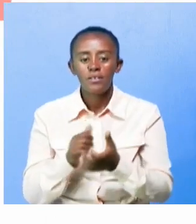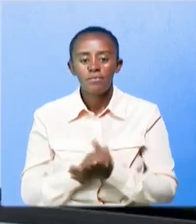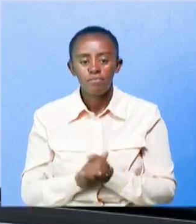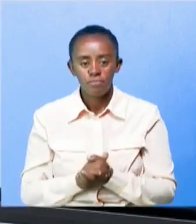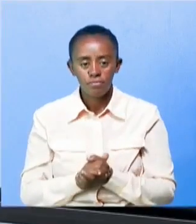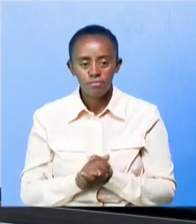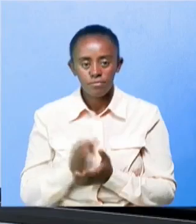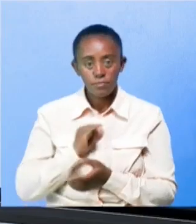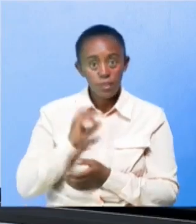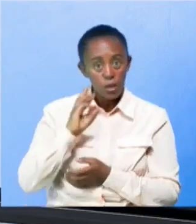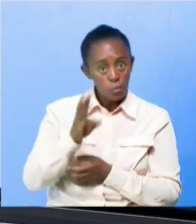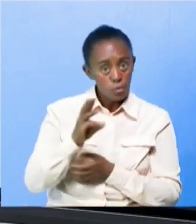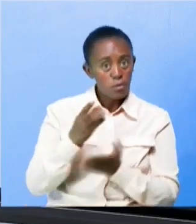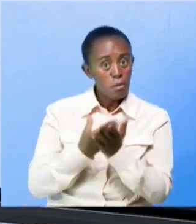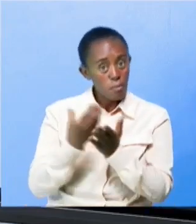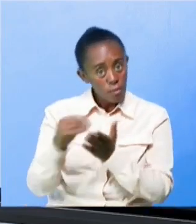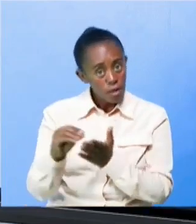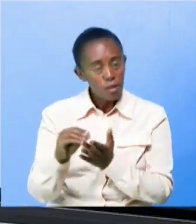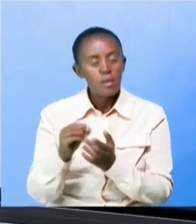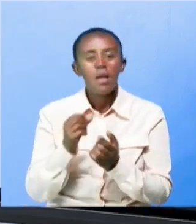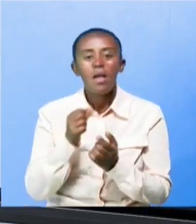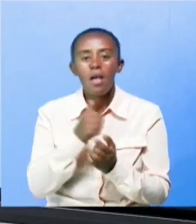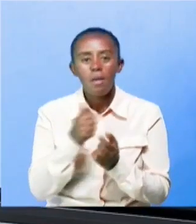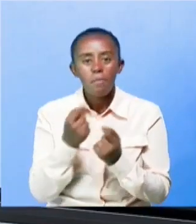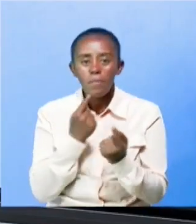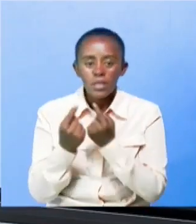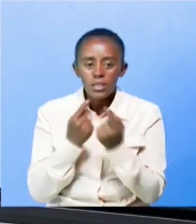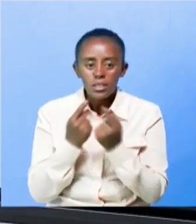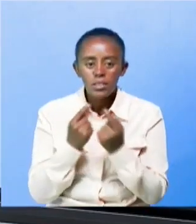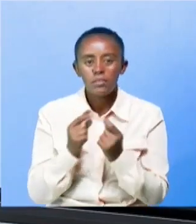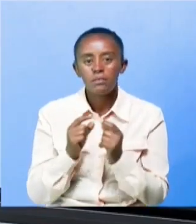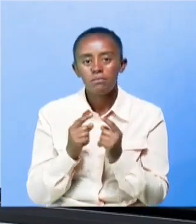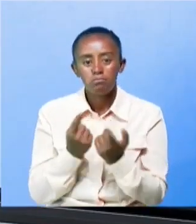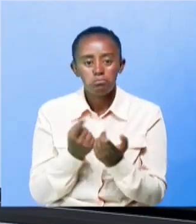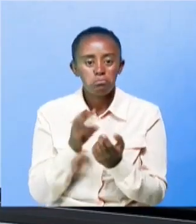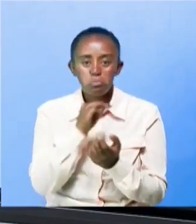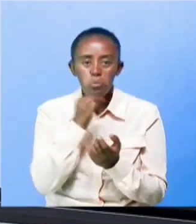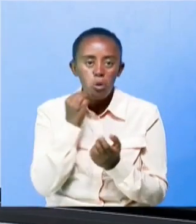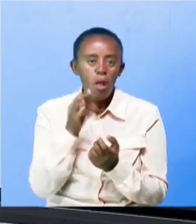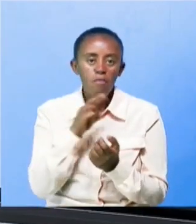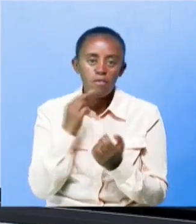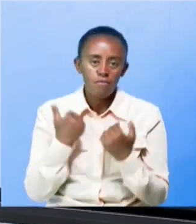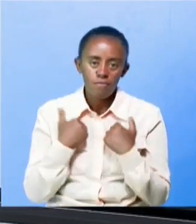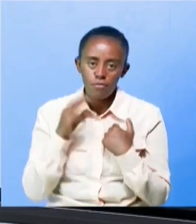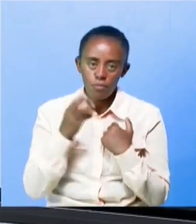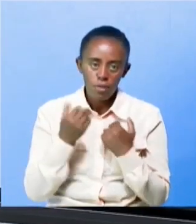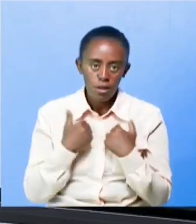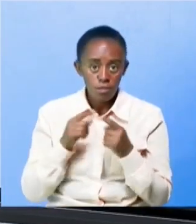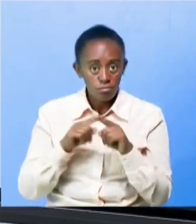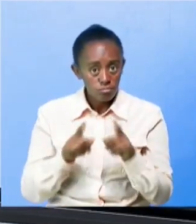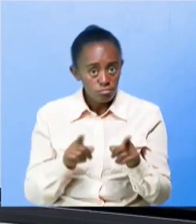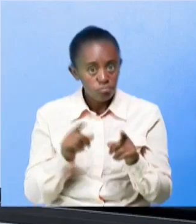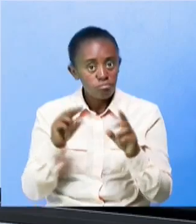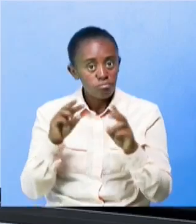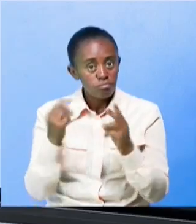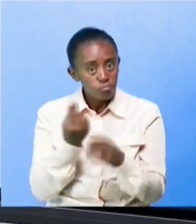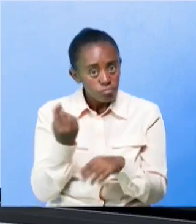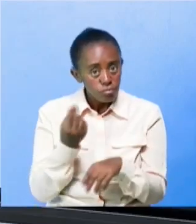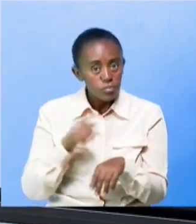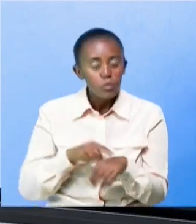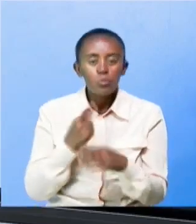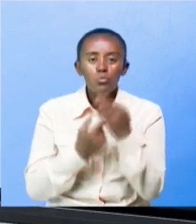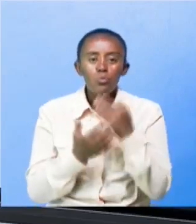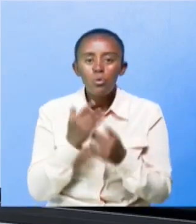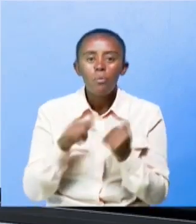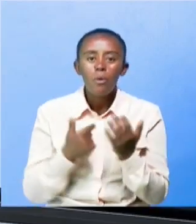I will buy you a birthday gift. Again, we have used the modal verb will, but here we have used it to talk